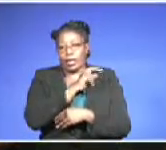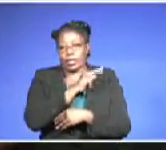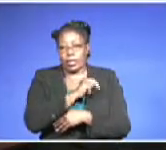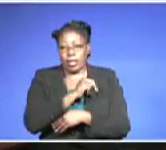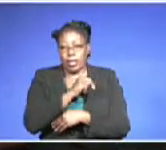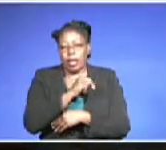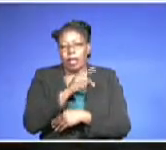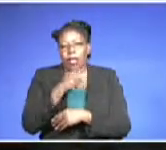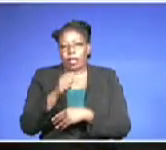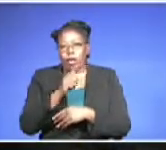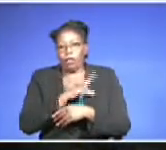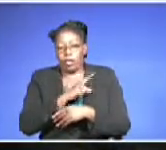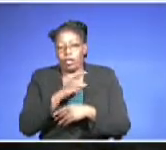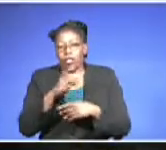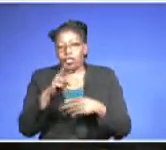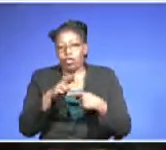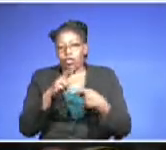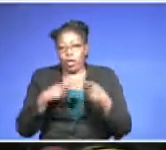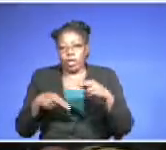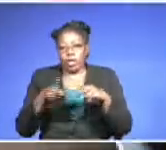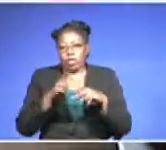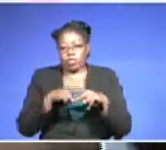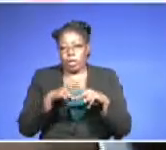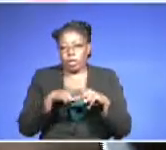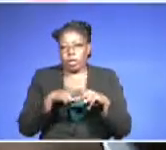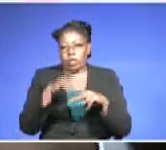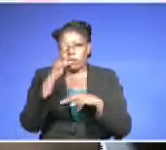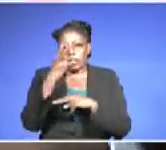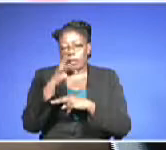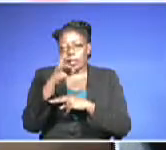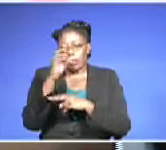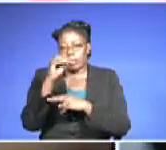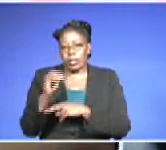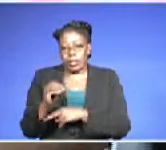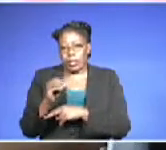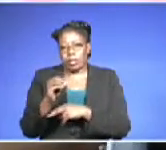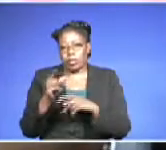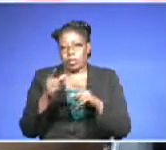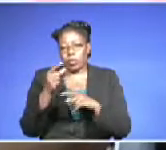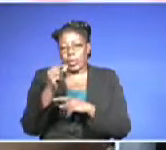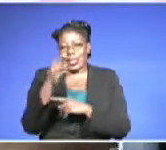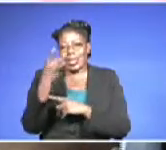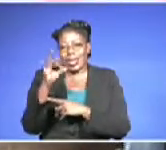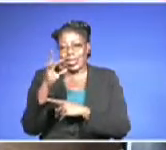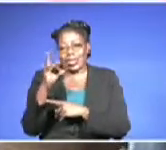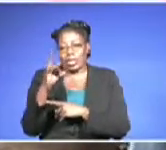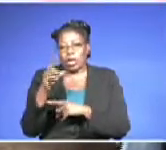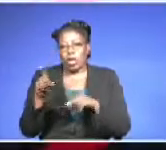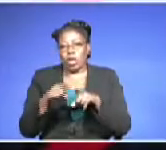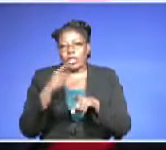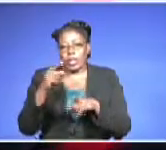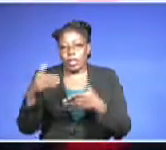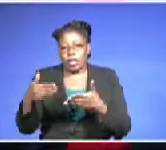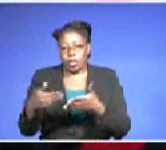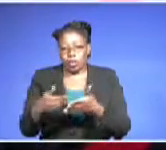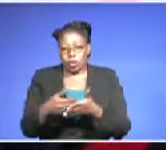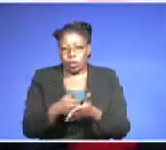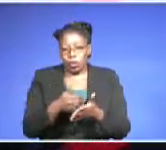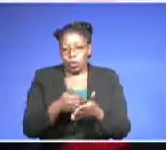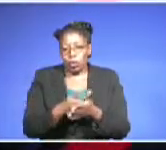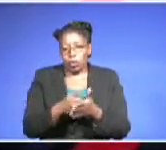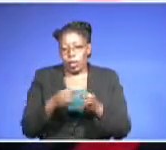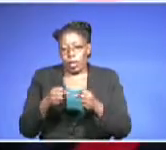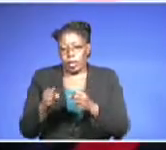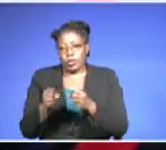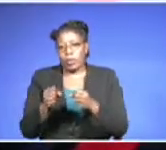year from 60% in 2017 to 70% in 2018. He also indicated a number of new initiatives which will